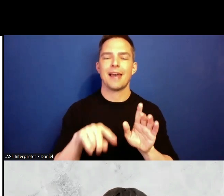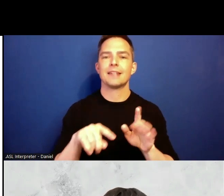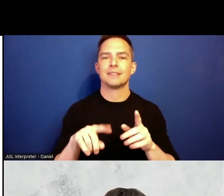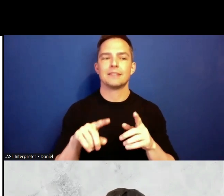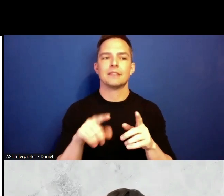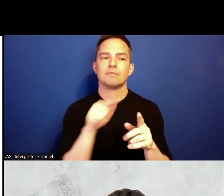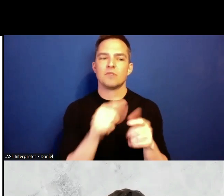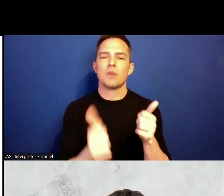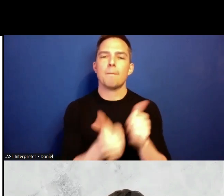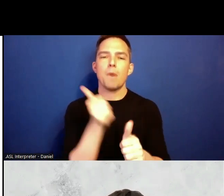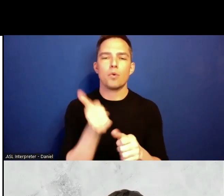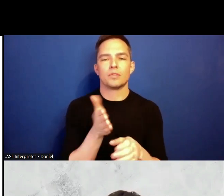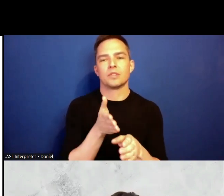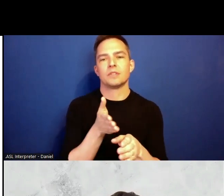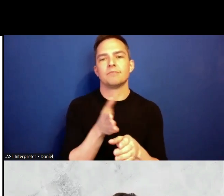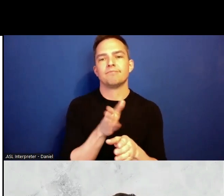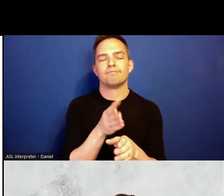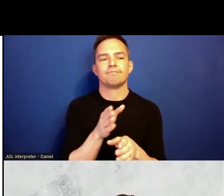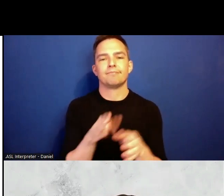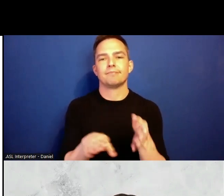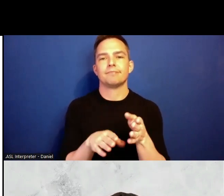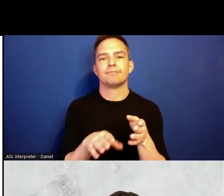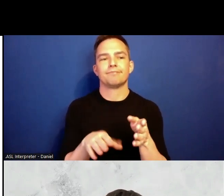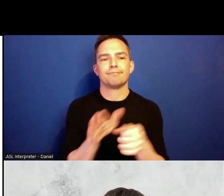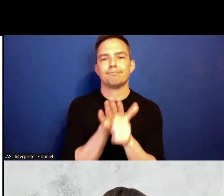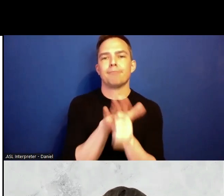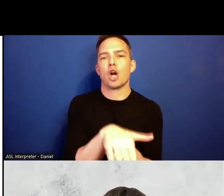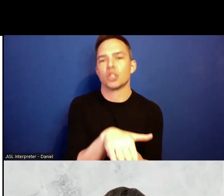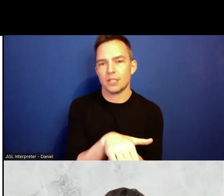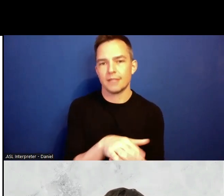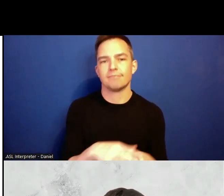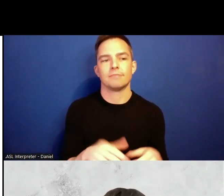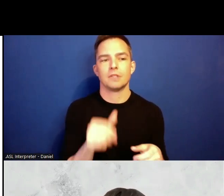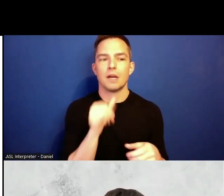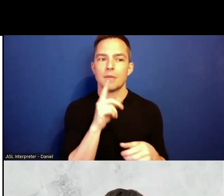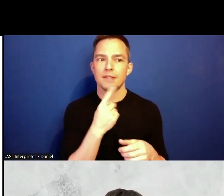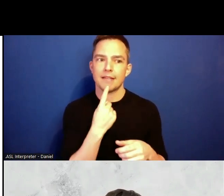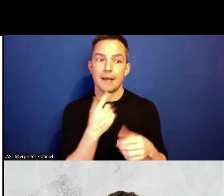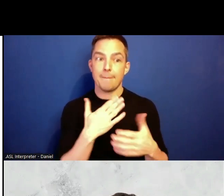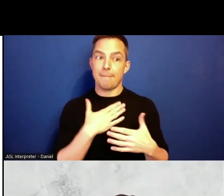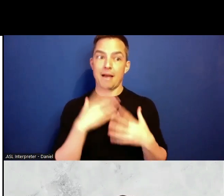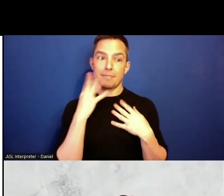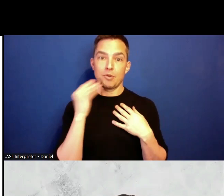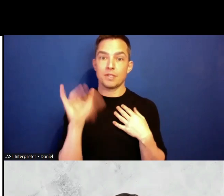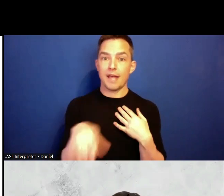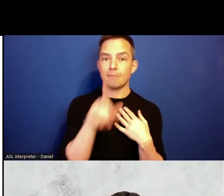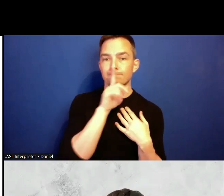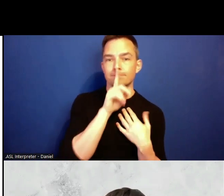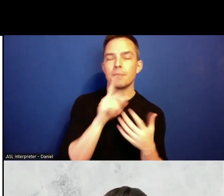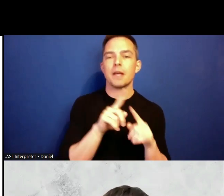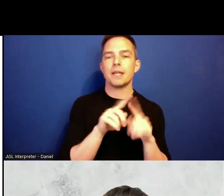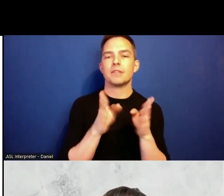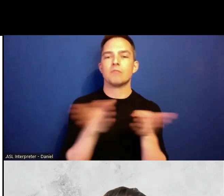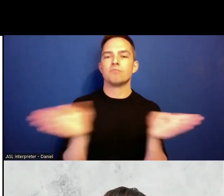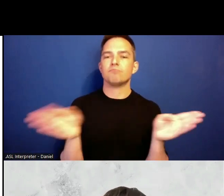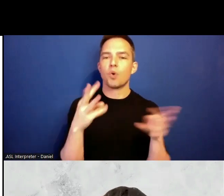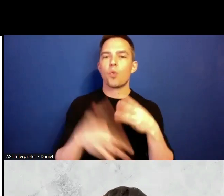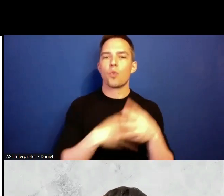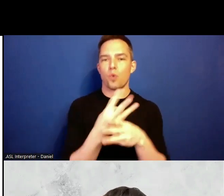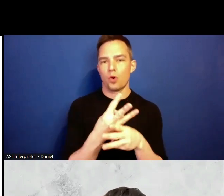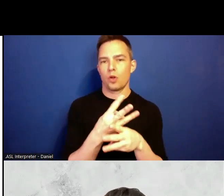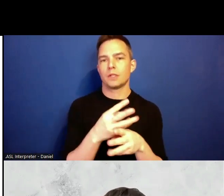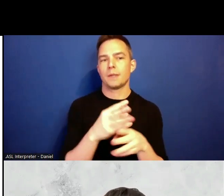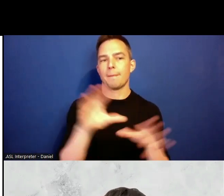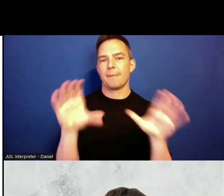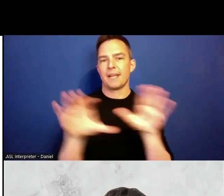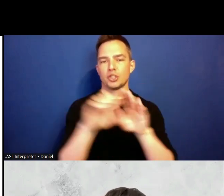most marginalized. I'm not saying that that is necessarily my experience. I just know that in the global